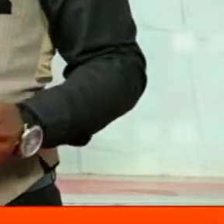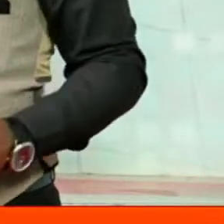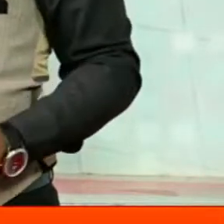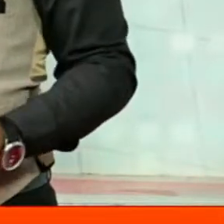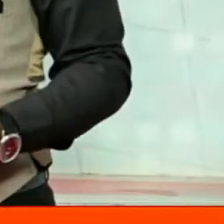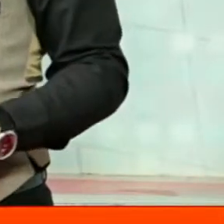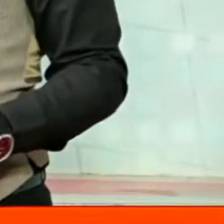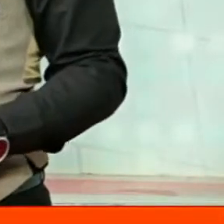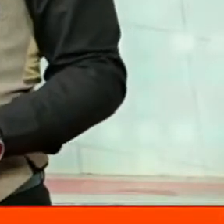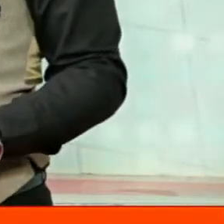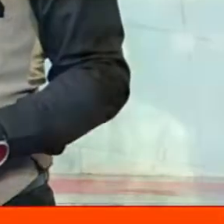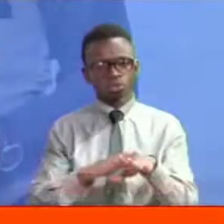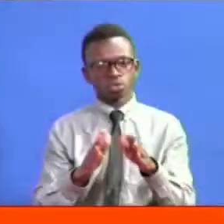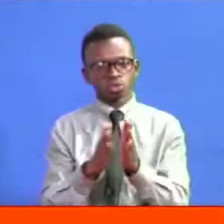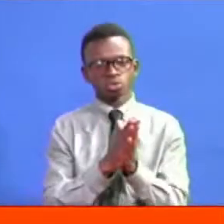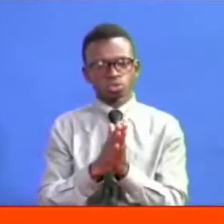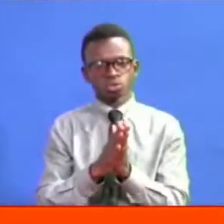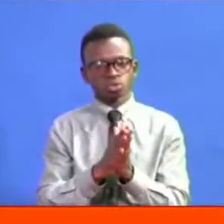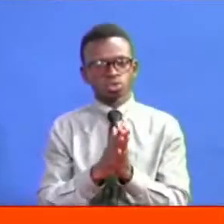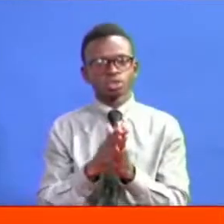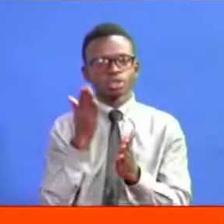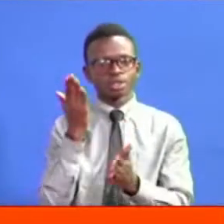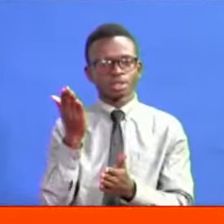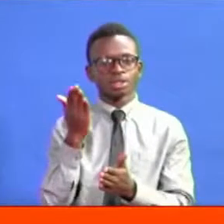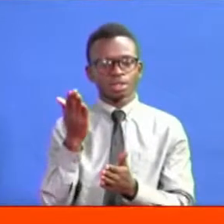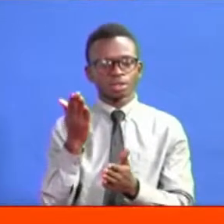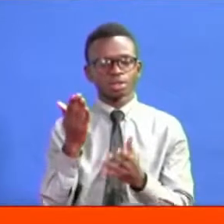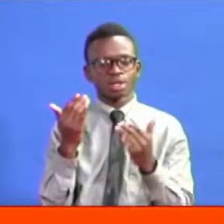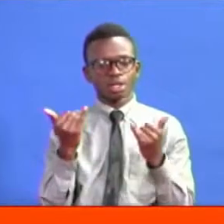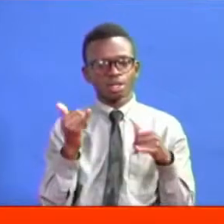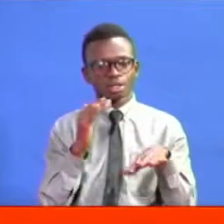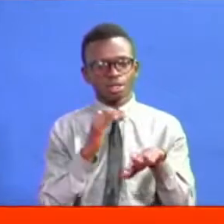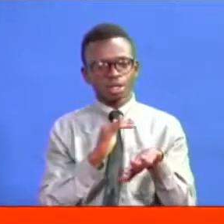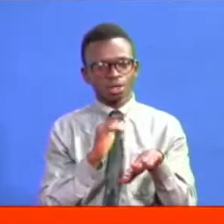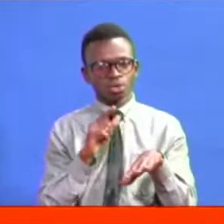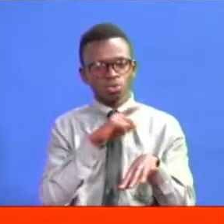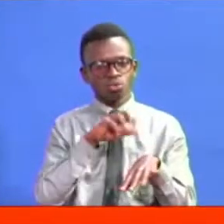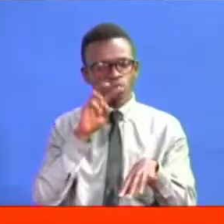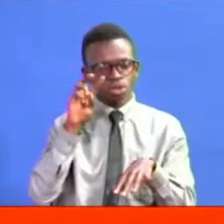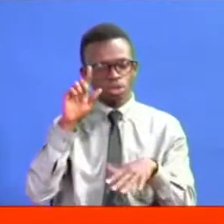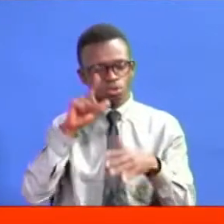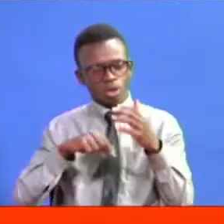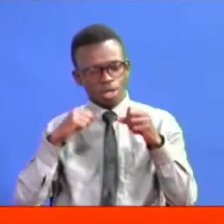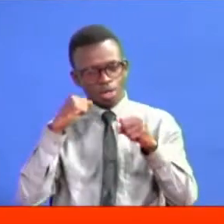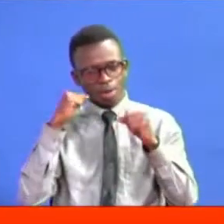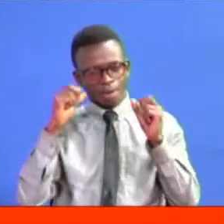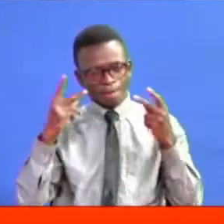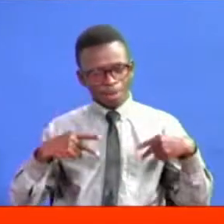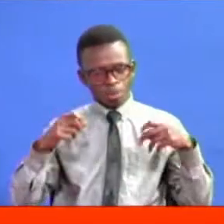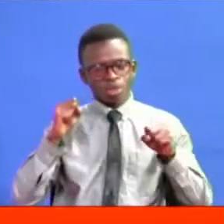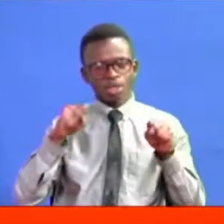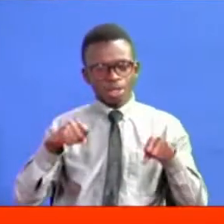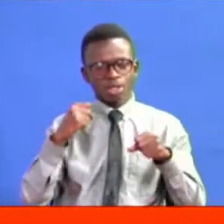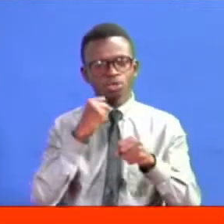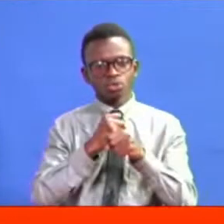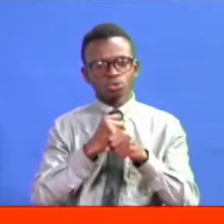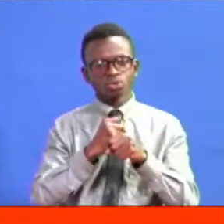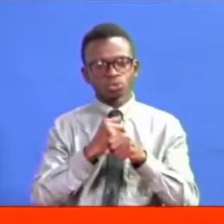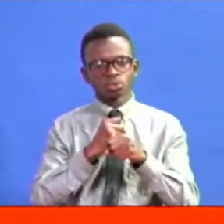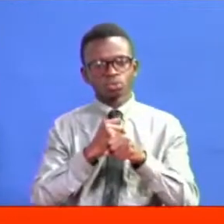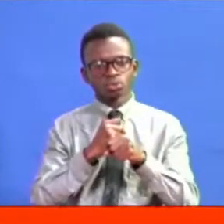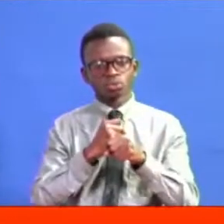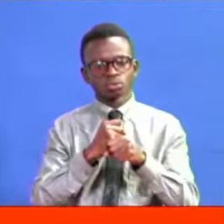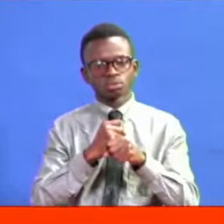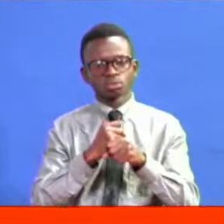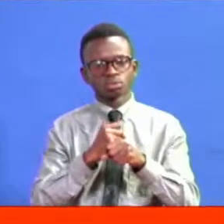Wonderful story there from Stacy Atieno, and of course looking at what people can do in the midst of things that are happening